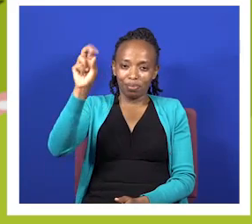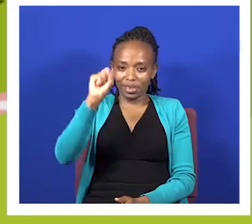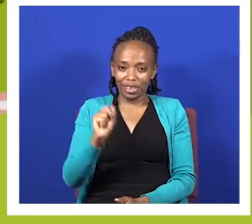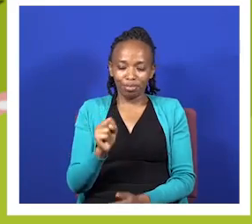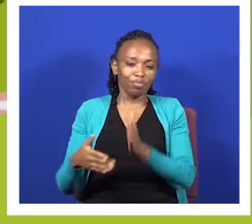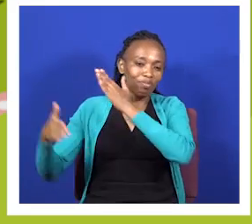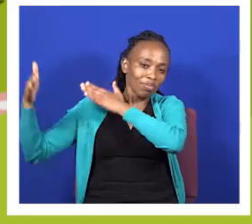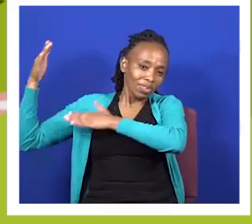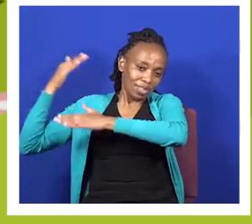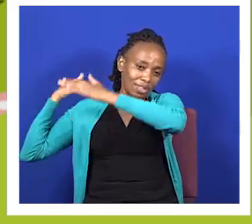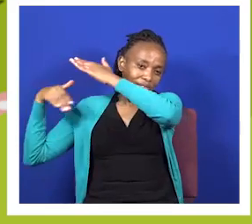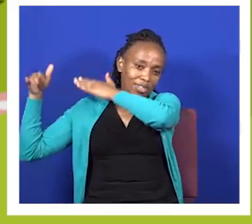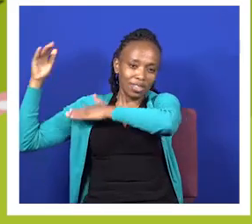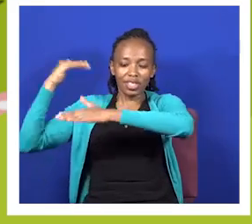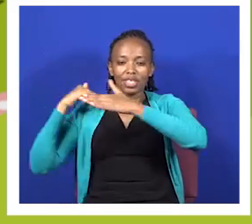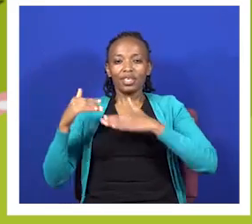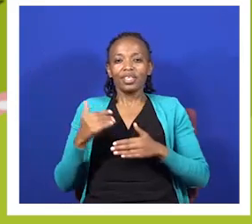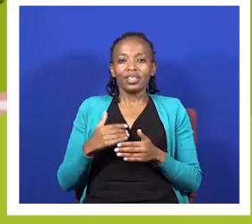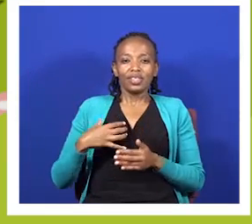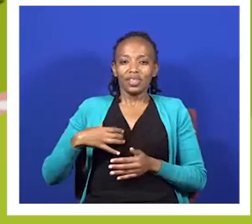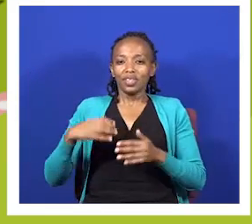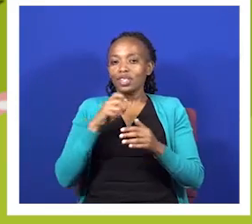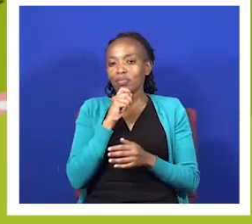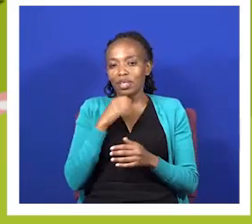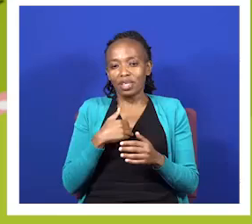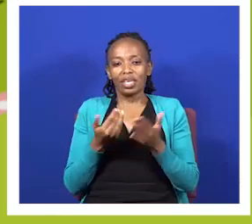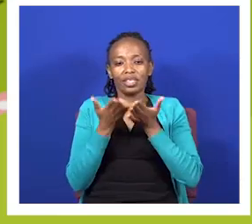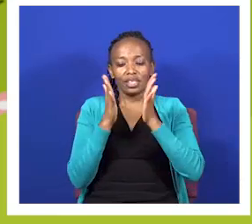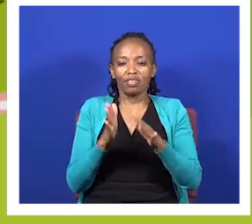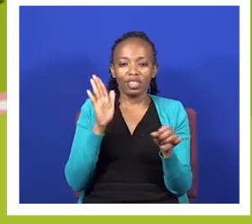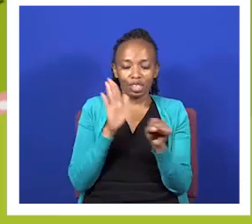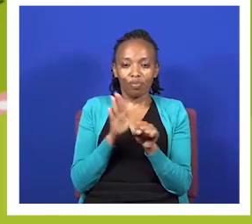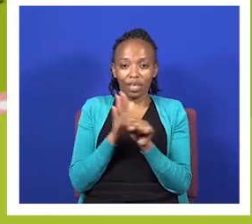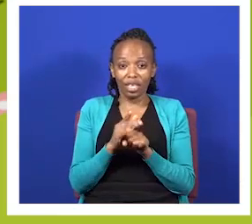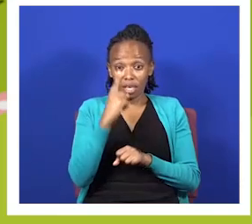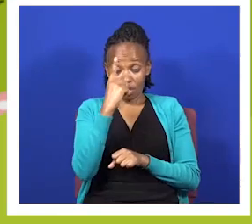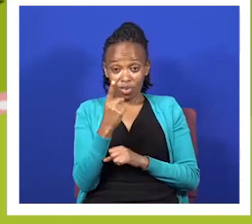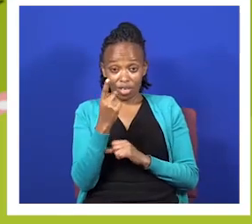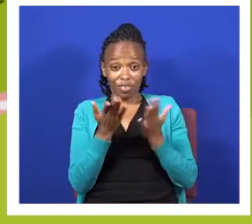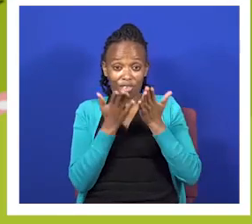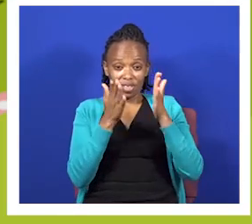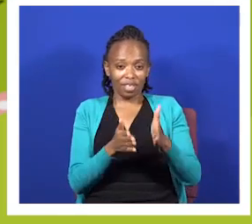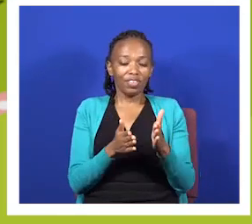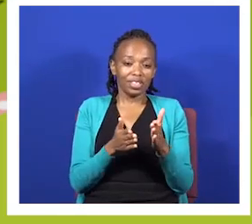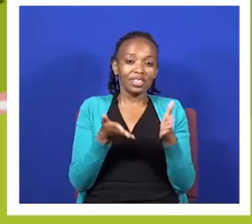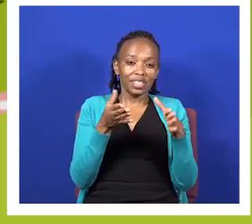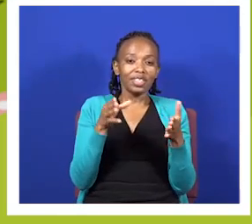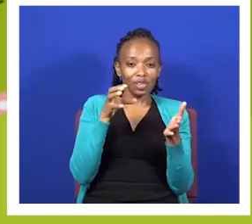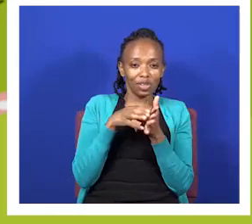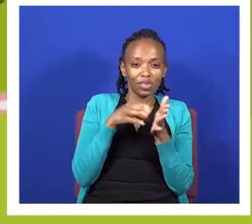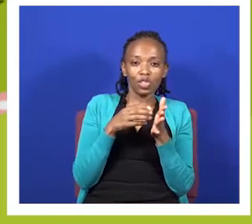In those days, rich men had many servants. And one of the servants, in